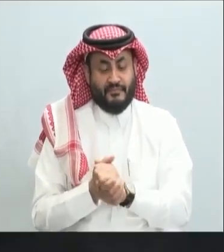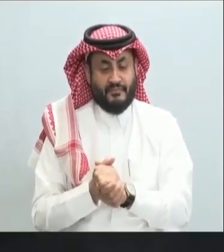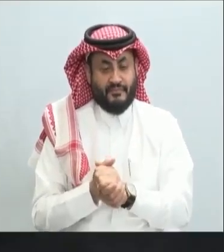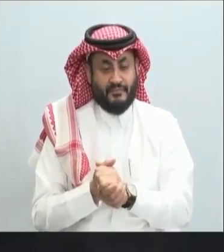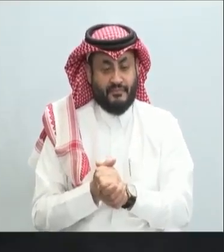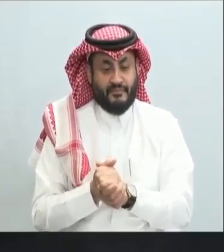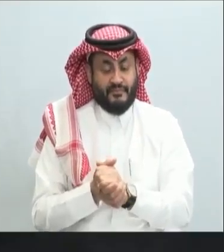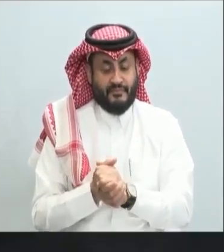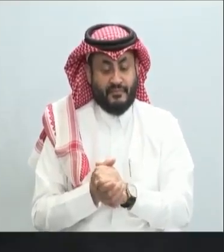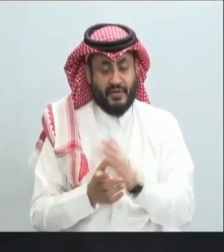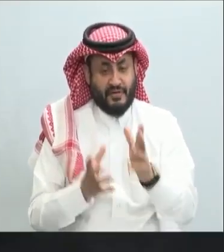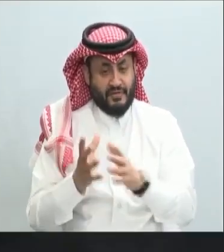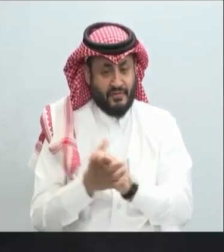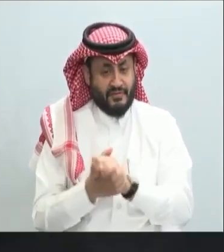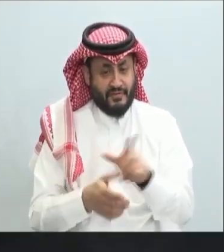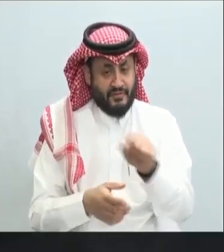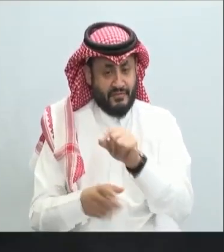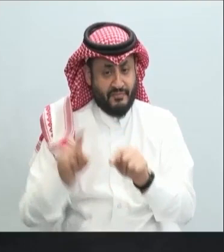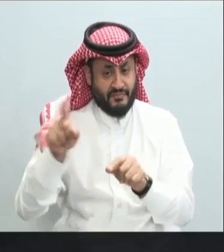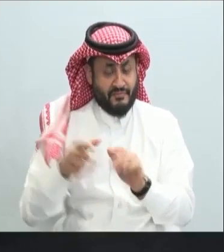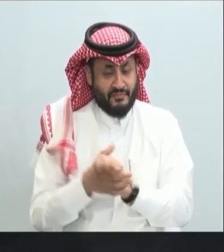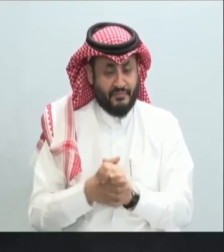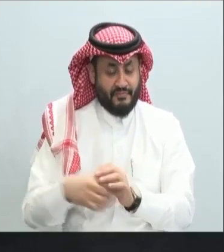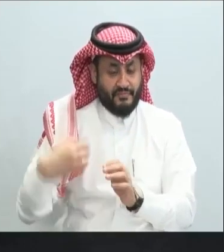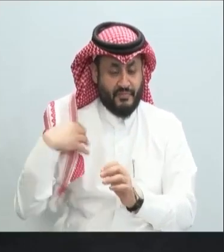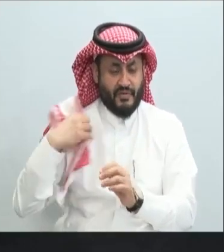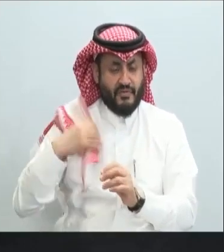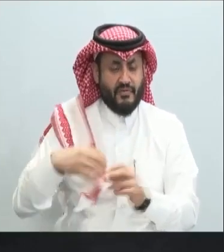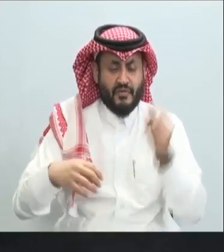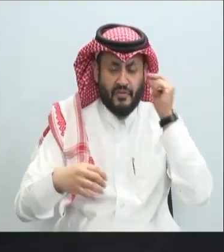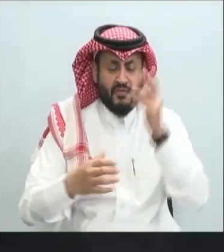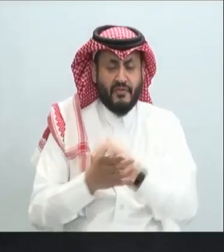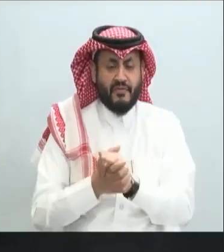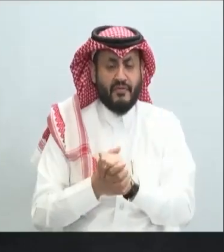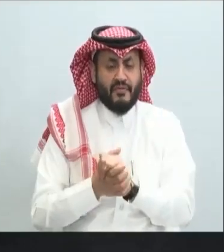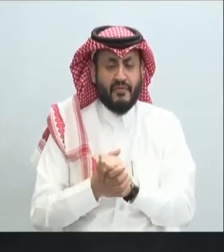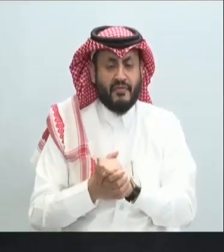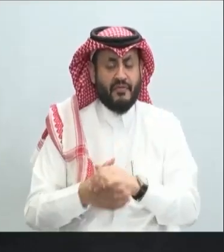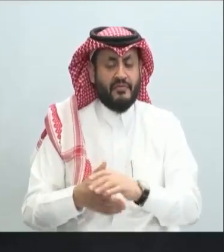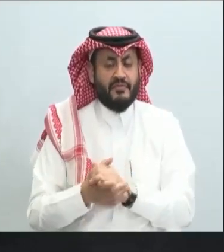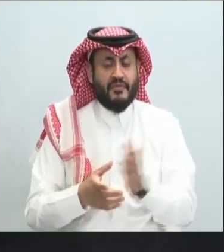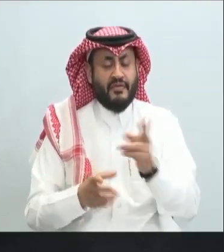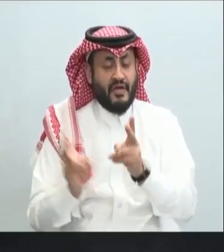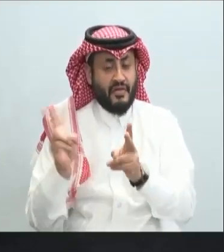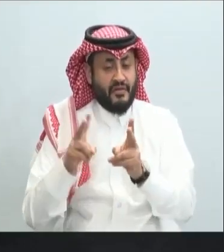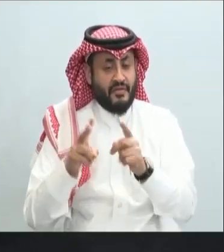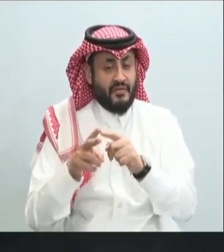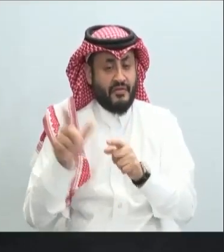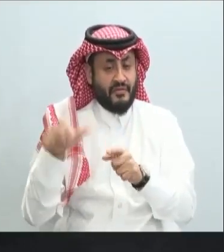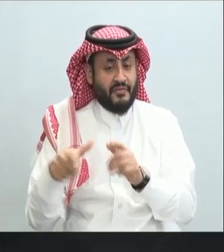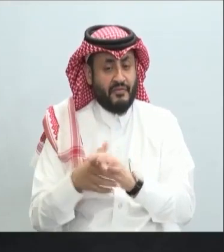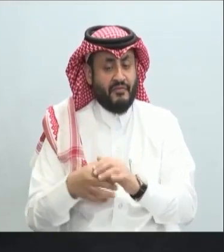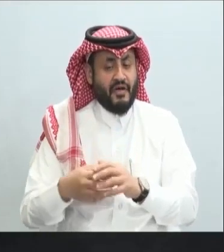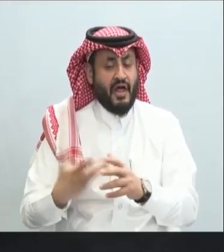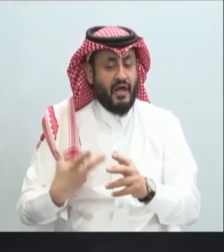we use this question, we usually use it to know what is the person or the other person's